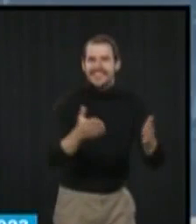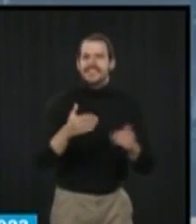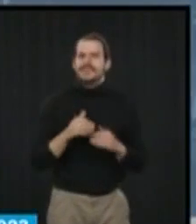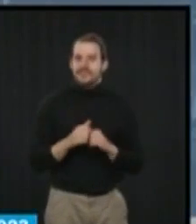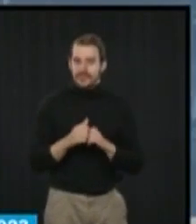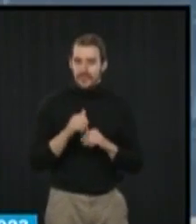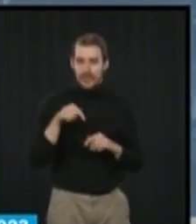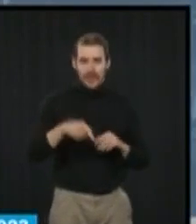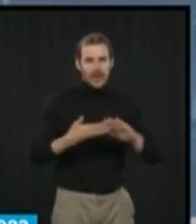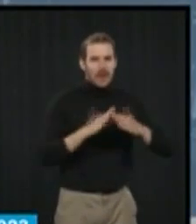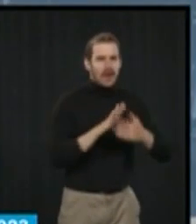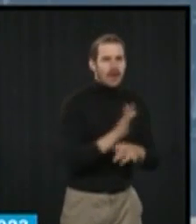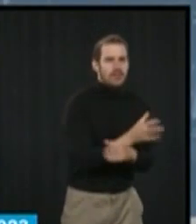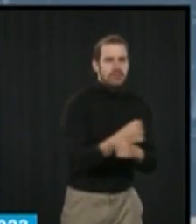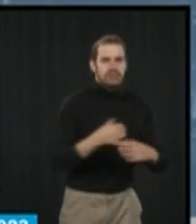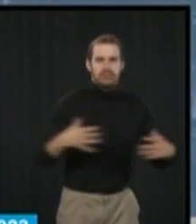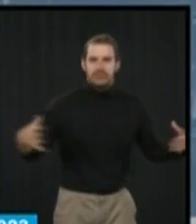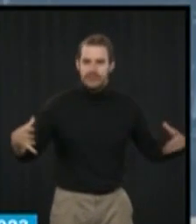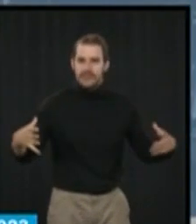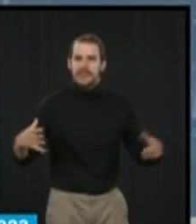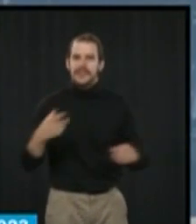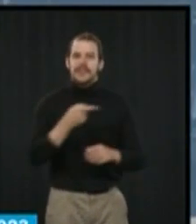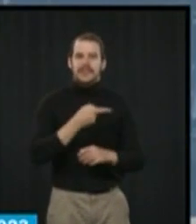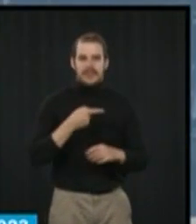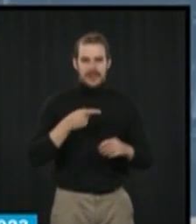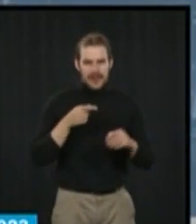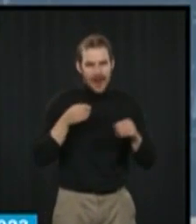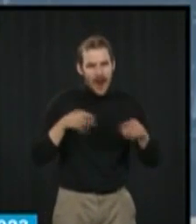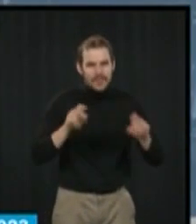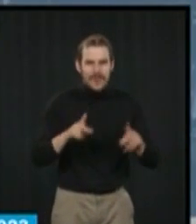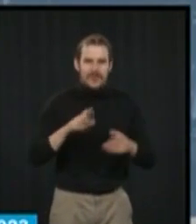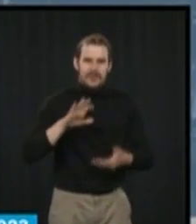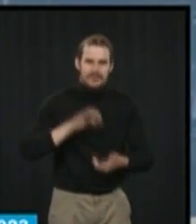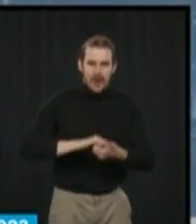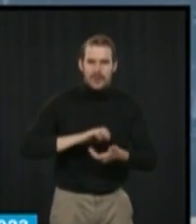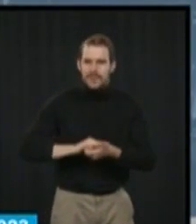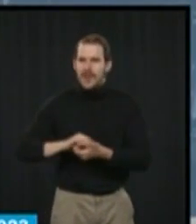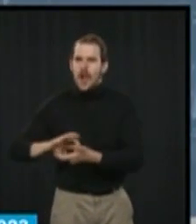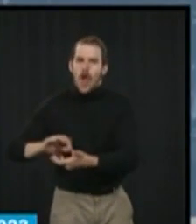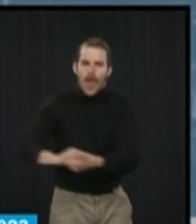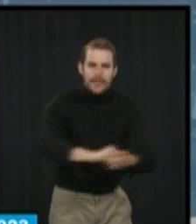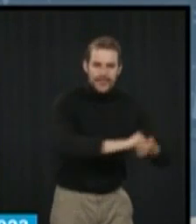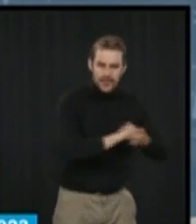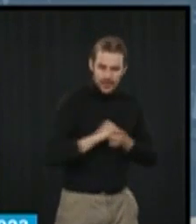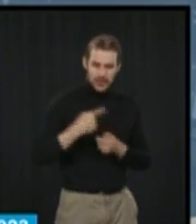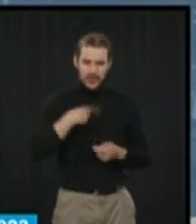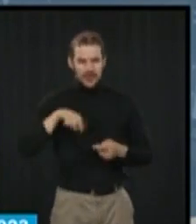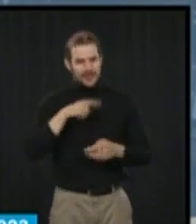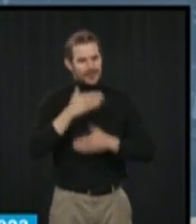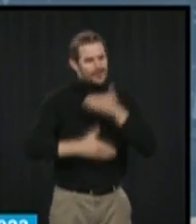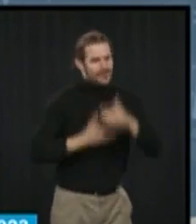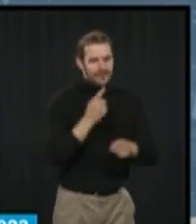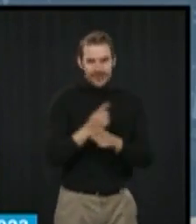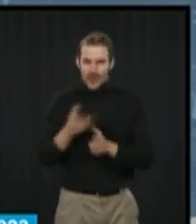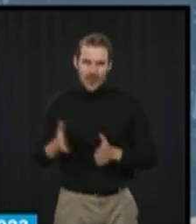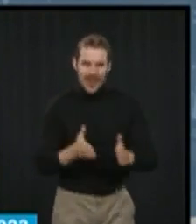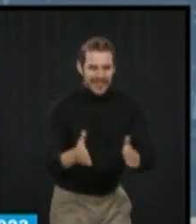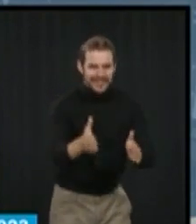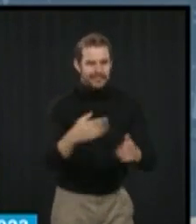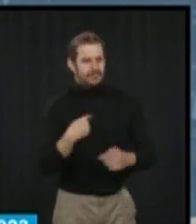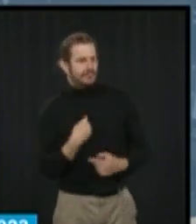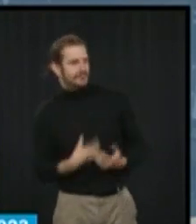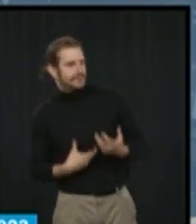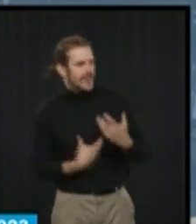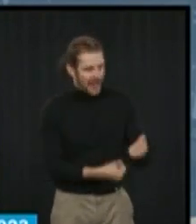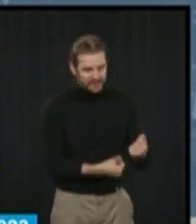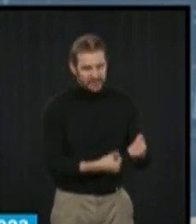We're headed in the right direction, and I have full confidence that Mayor-elect Mike Johnston will achieve great things with all